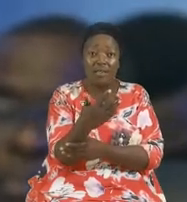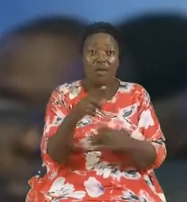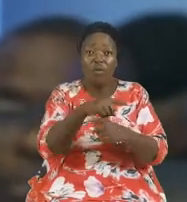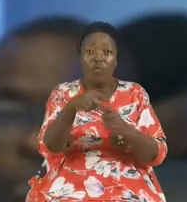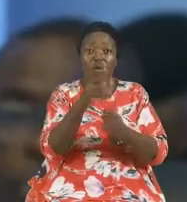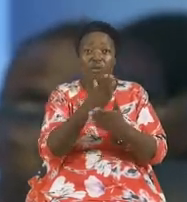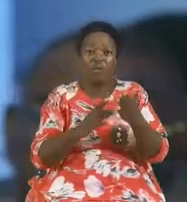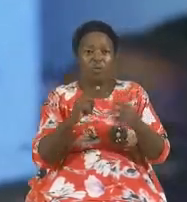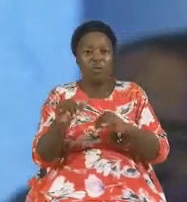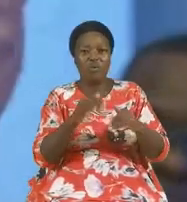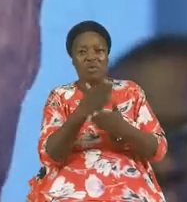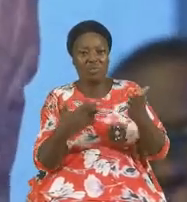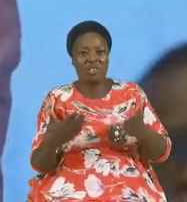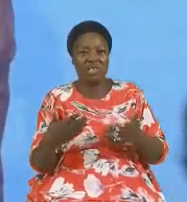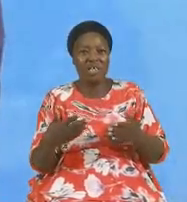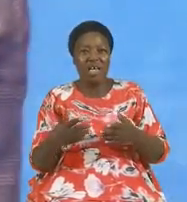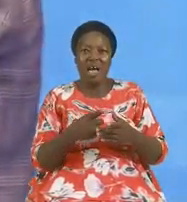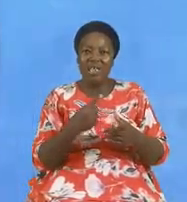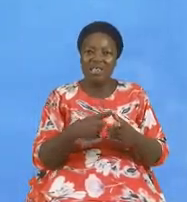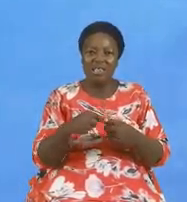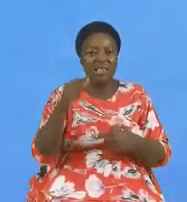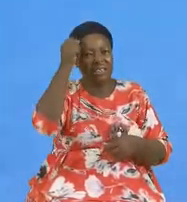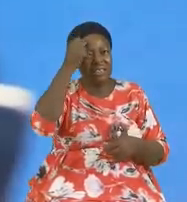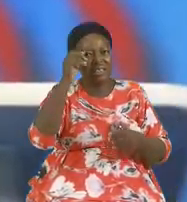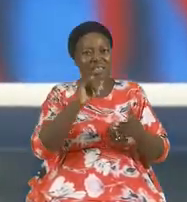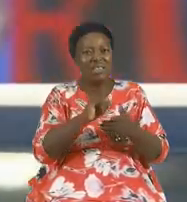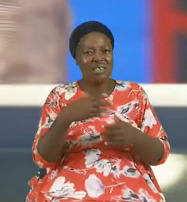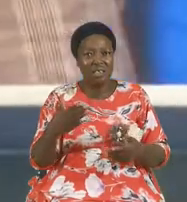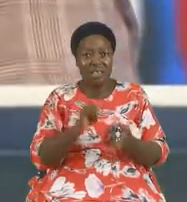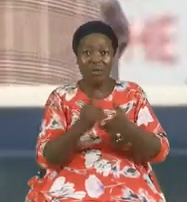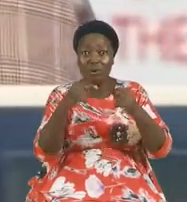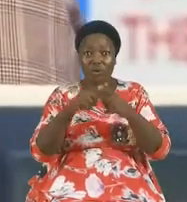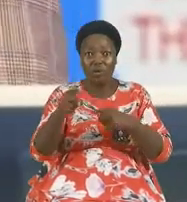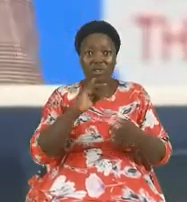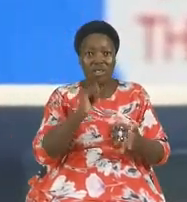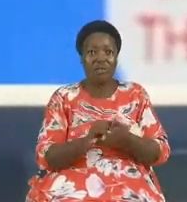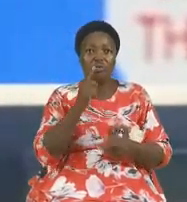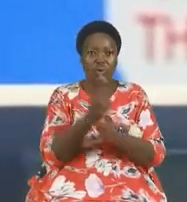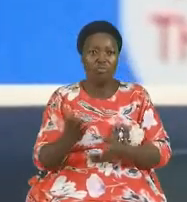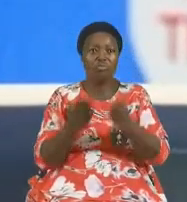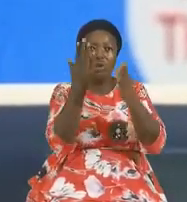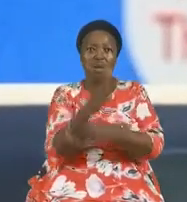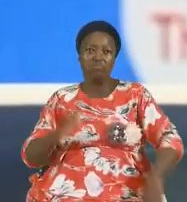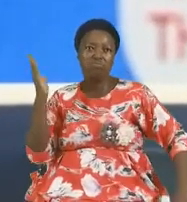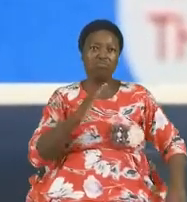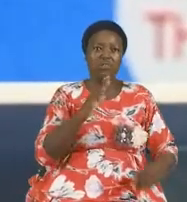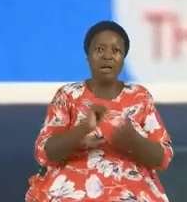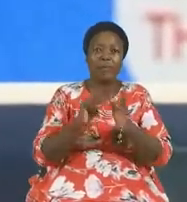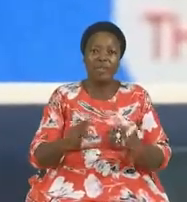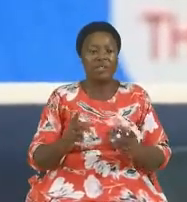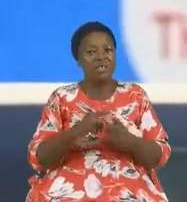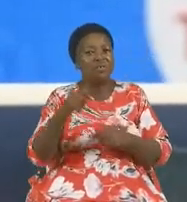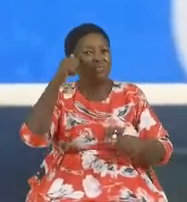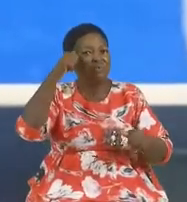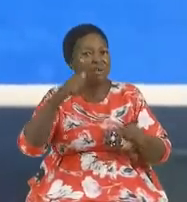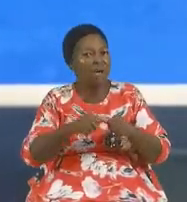under. If your hand, when somebody does something and the thing that comes to you is